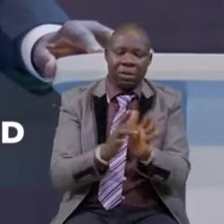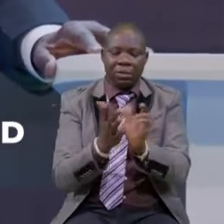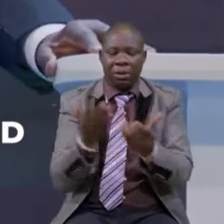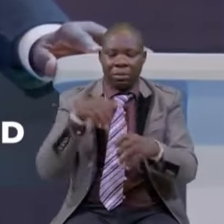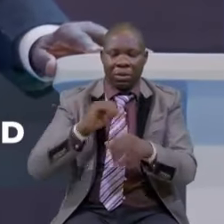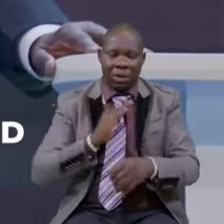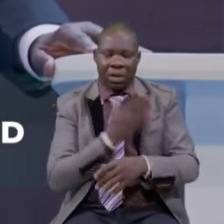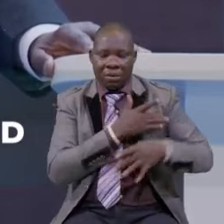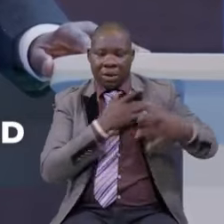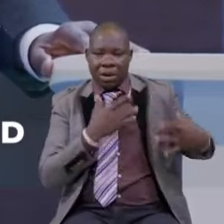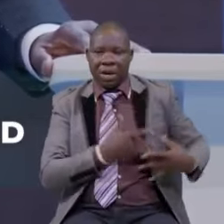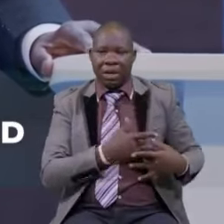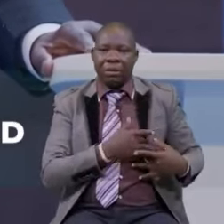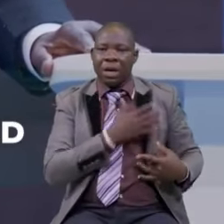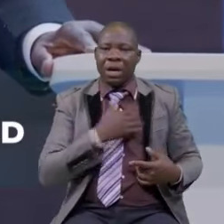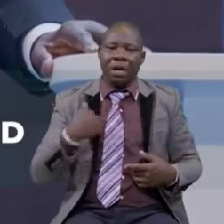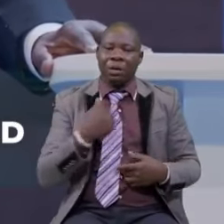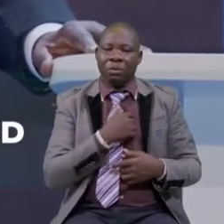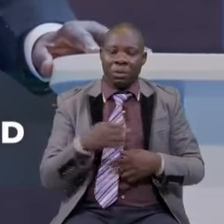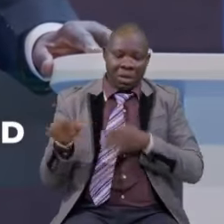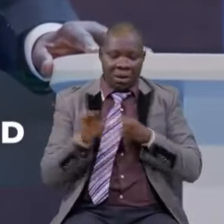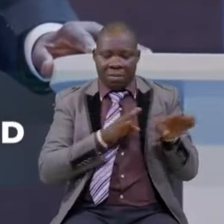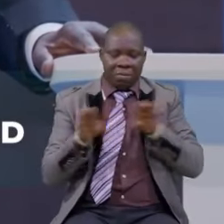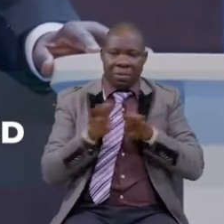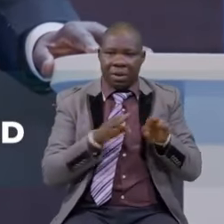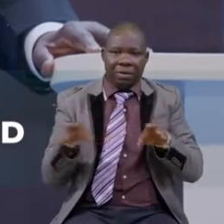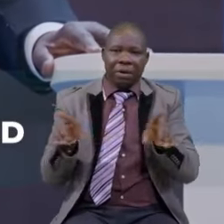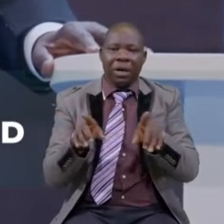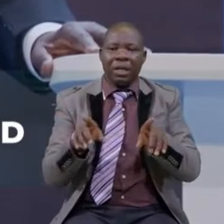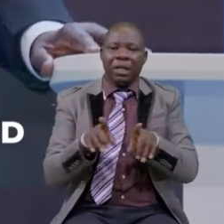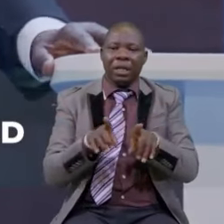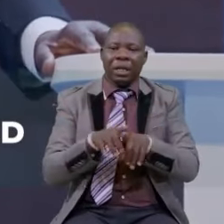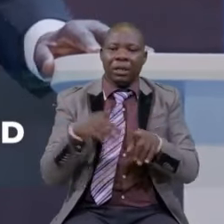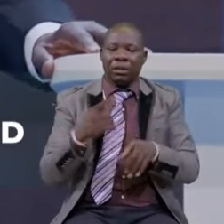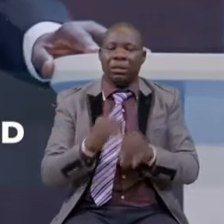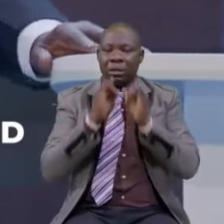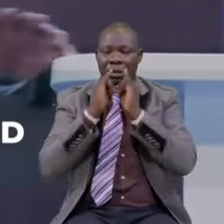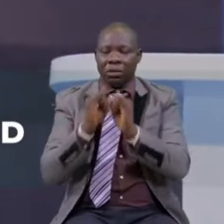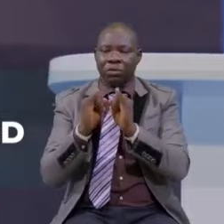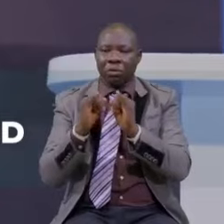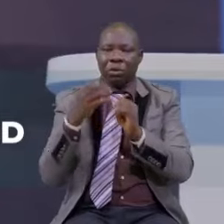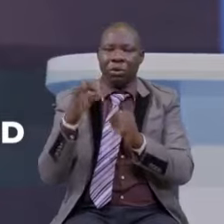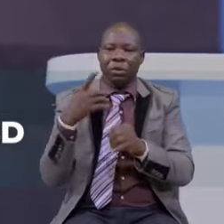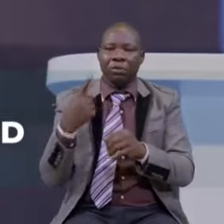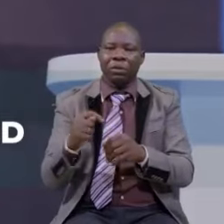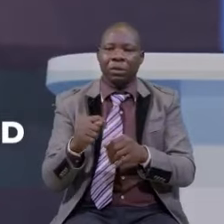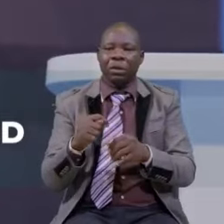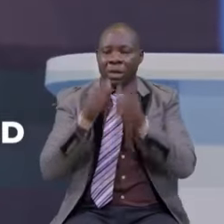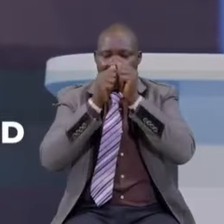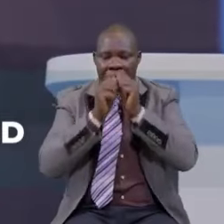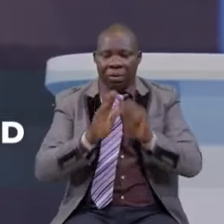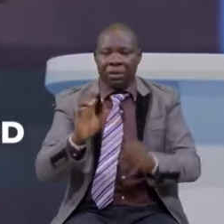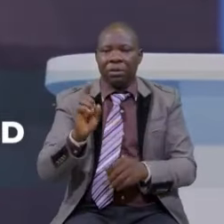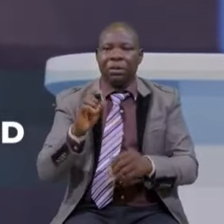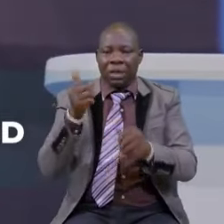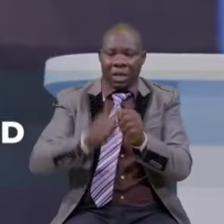heart. And we behave like the instruction of the Beatitudes